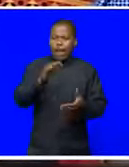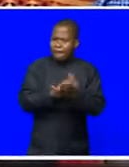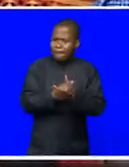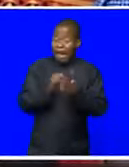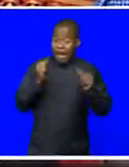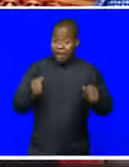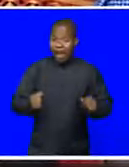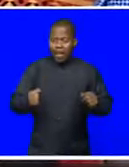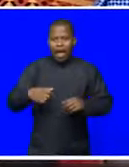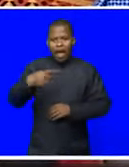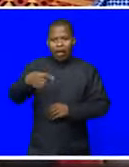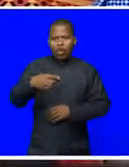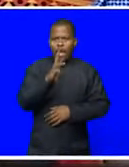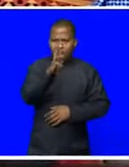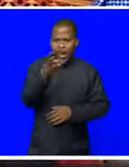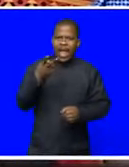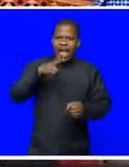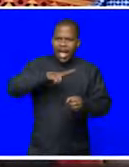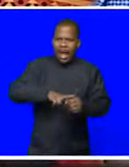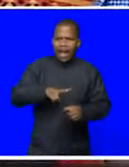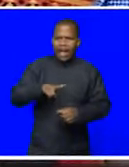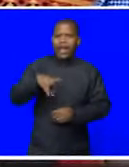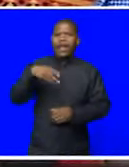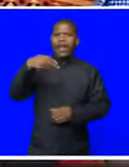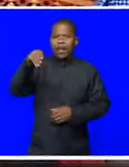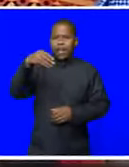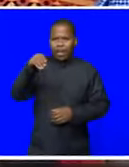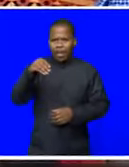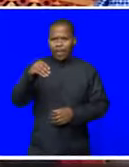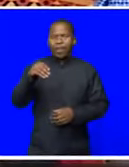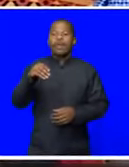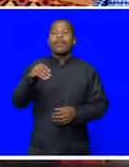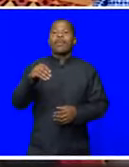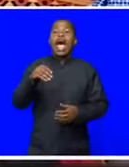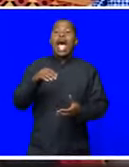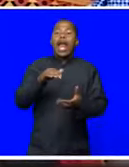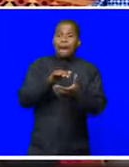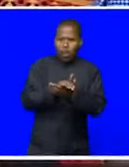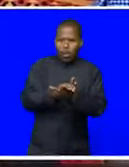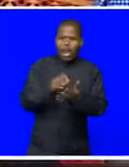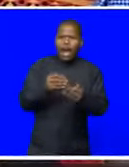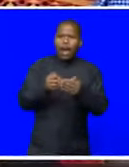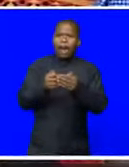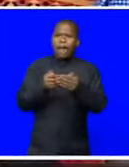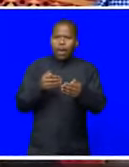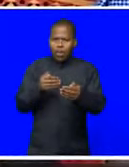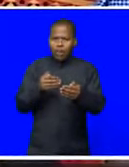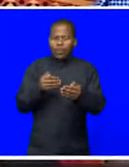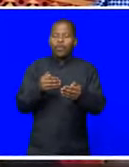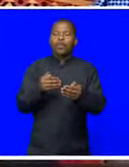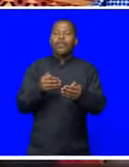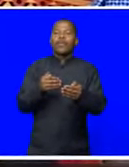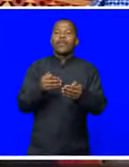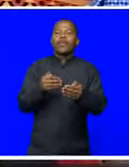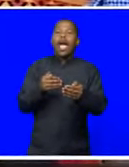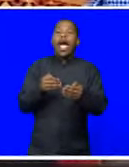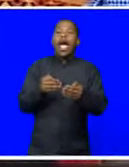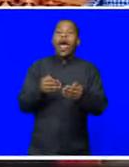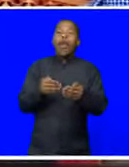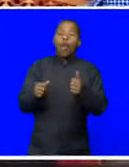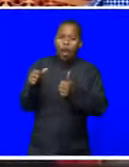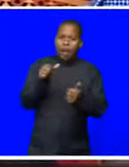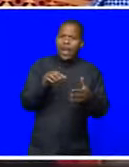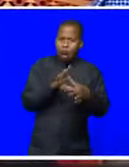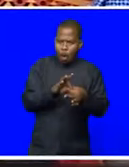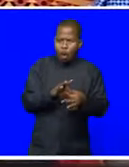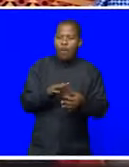honor to submit the letters of recall of my predecessor, Dr. George A.C. Boateng, who has completed his tour of duty and returned